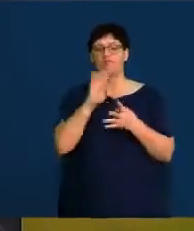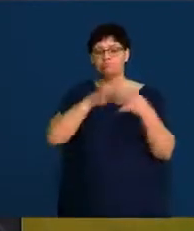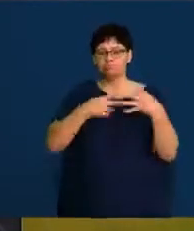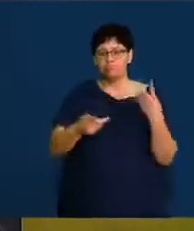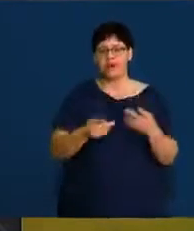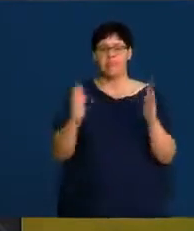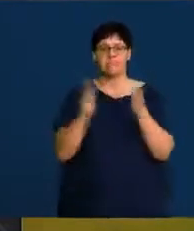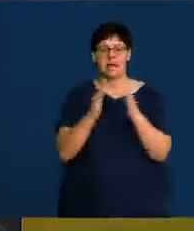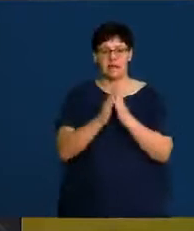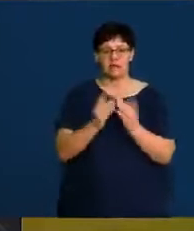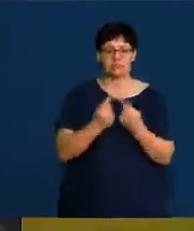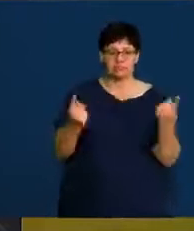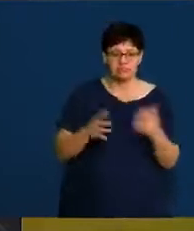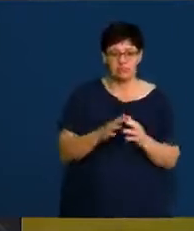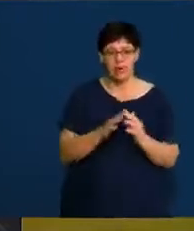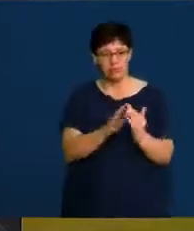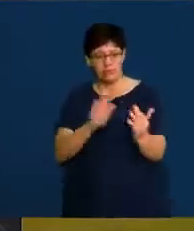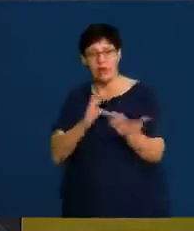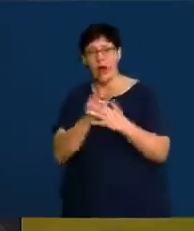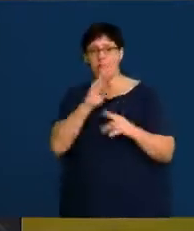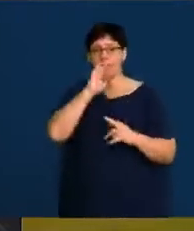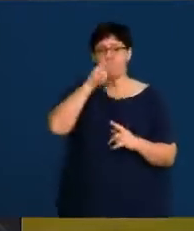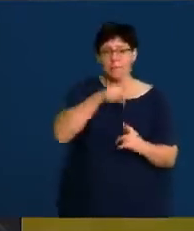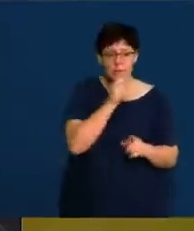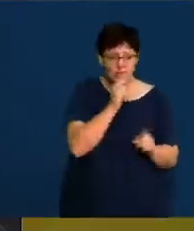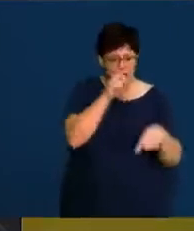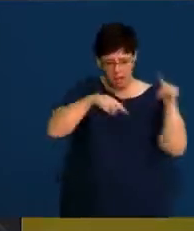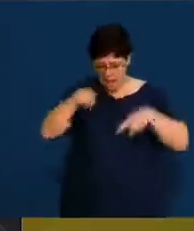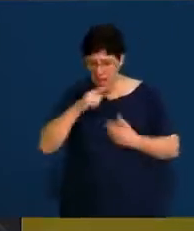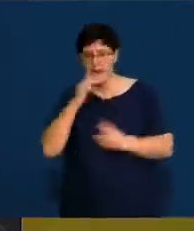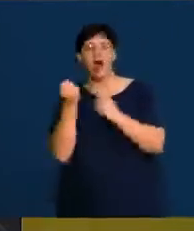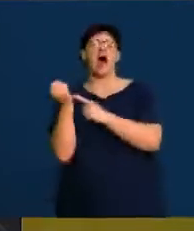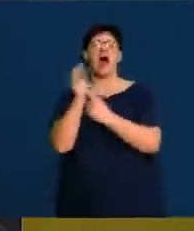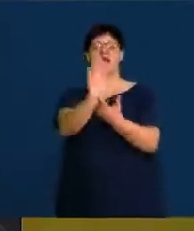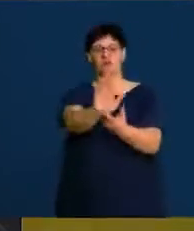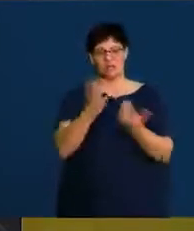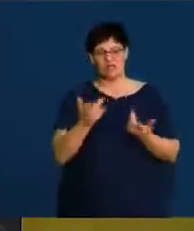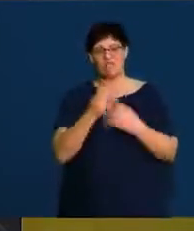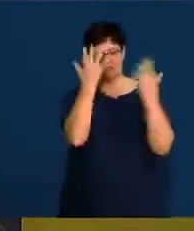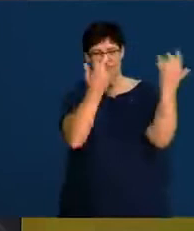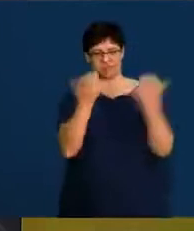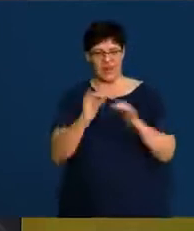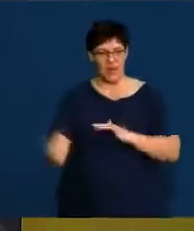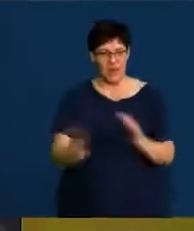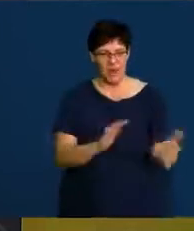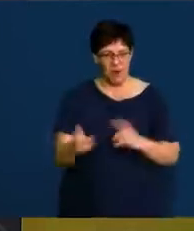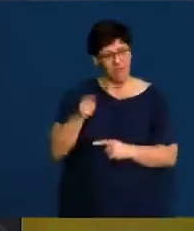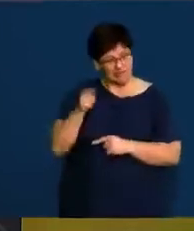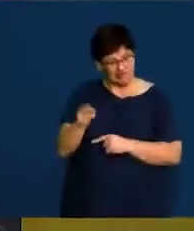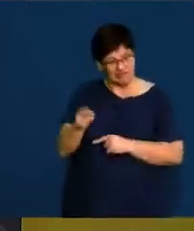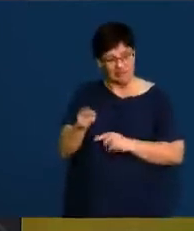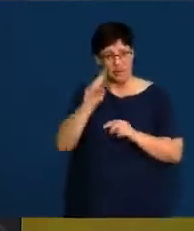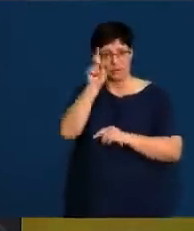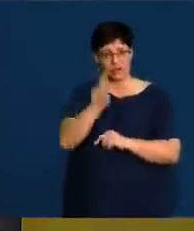magnetic declination. The more different maps you use, the better you are exposed to the different calculations for this